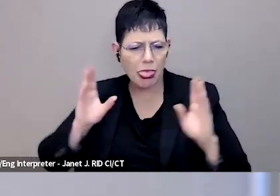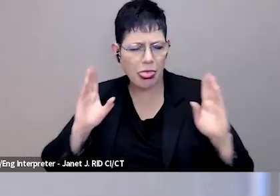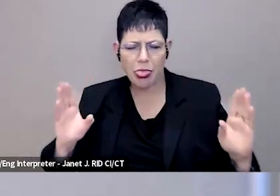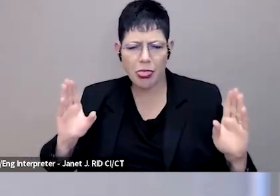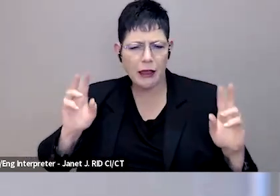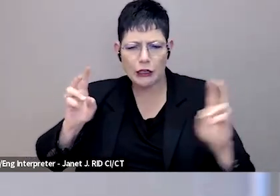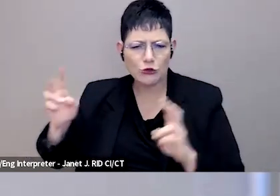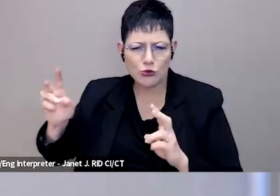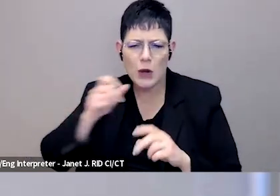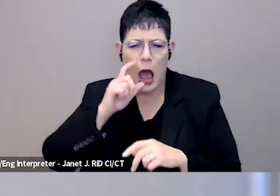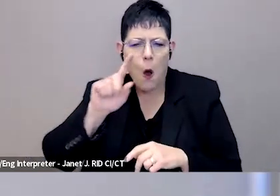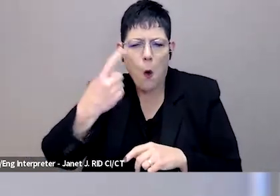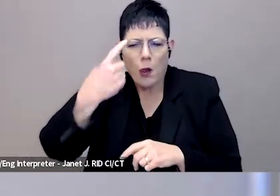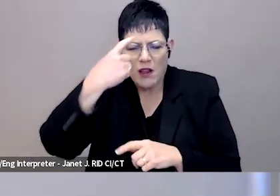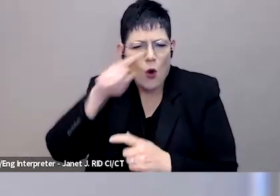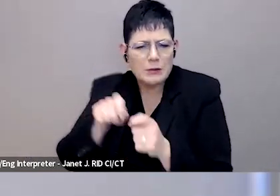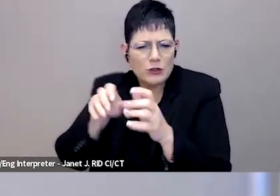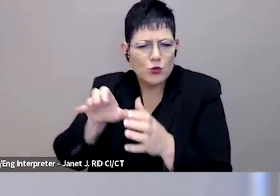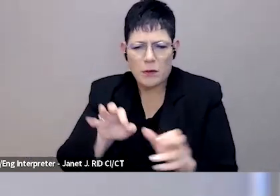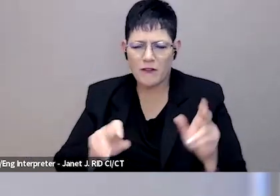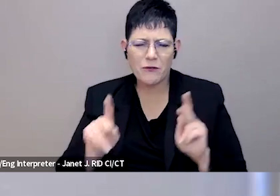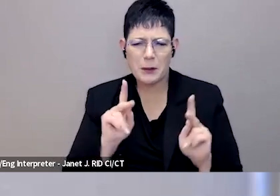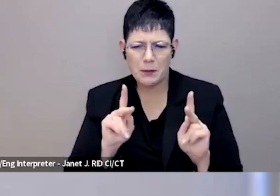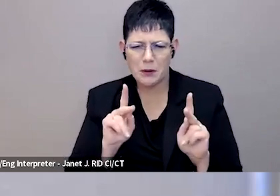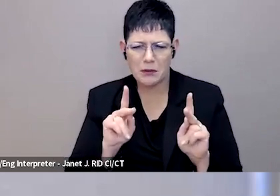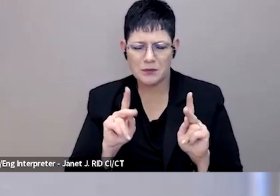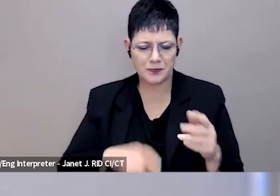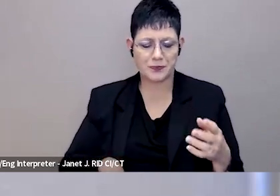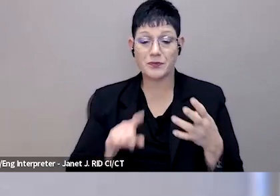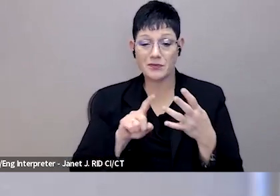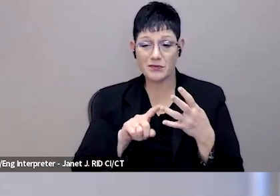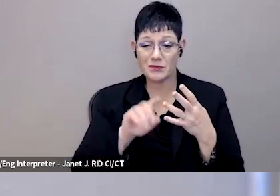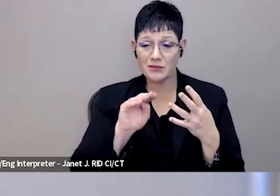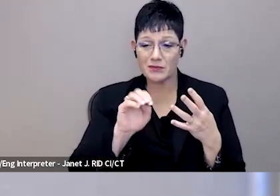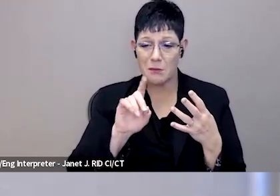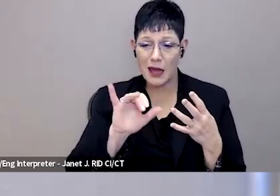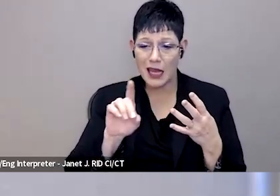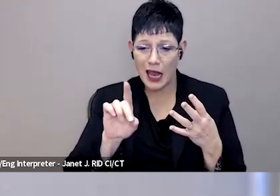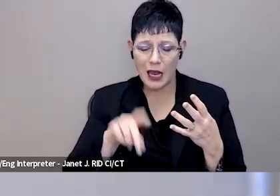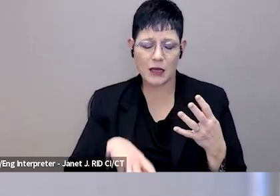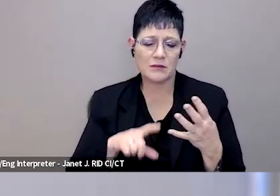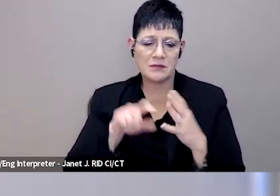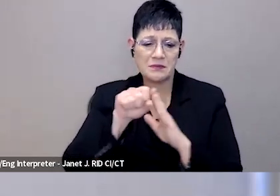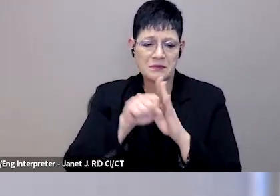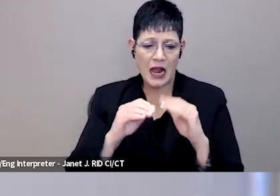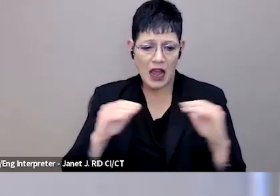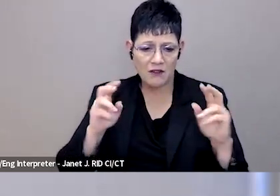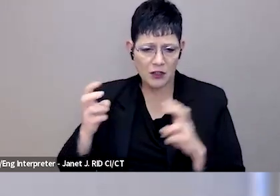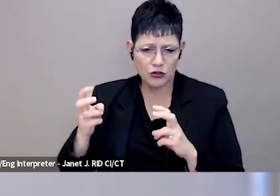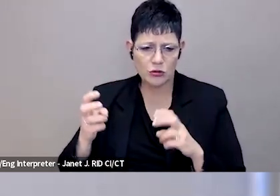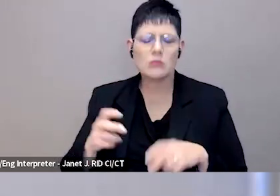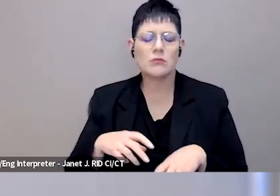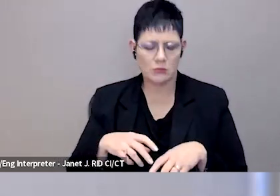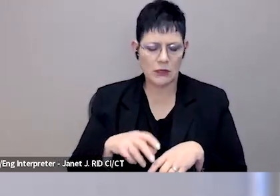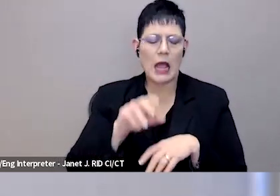it and advocate for it that way. As far as Medicaid and state level issues, I would say that area agencies